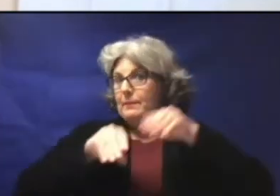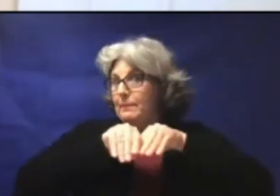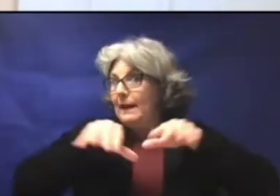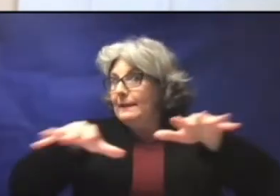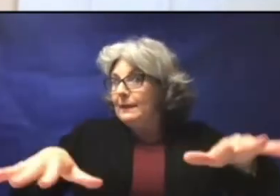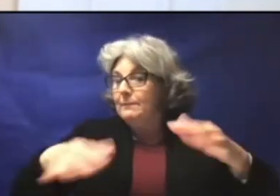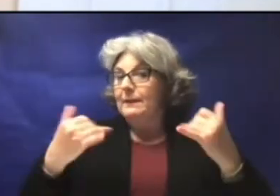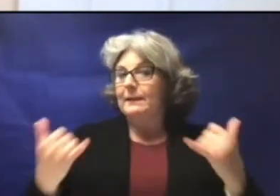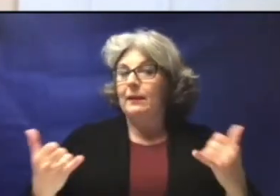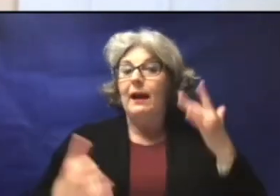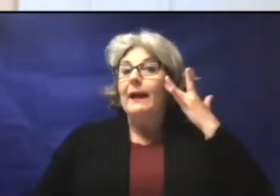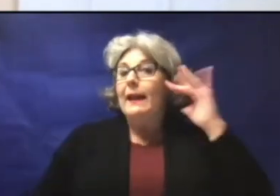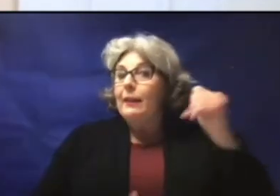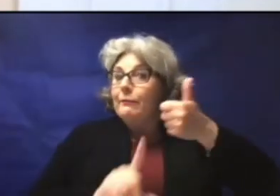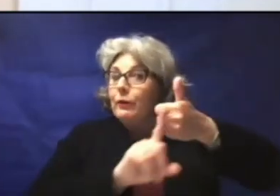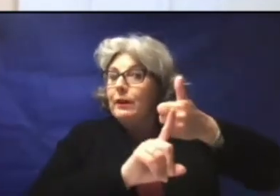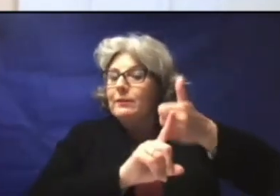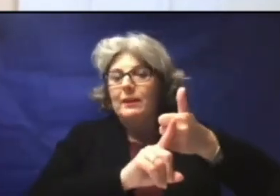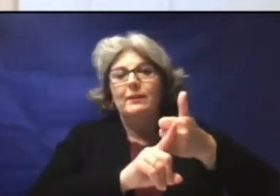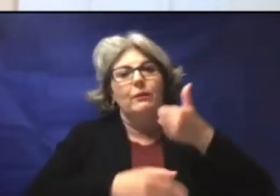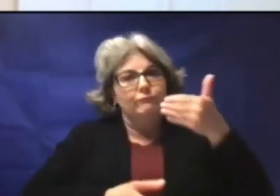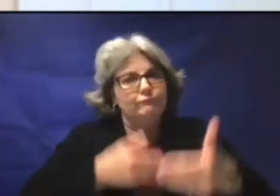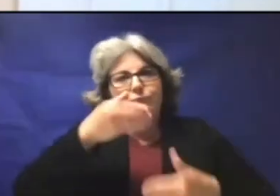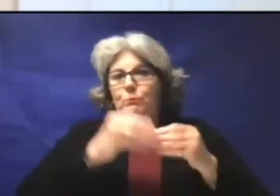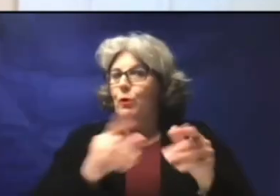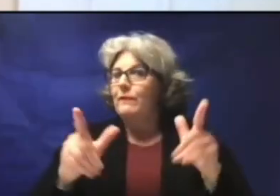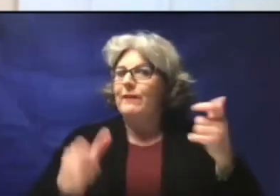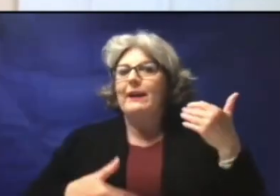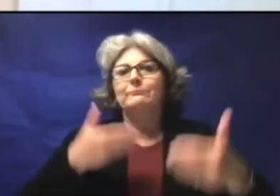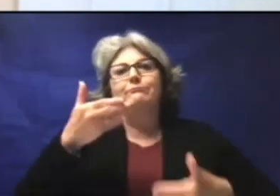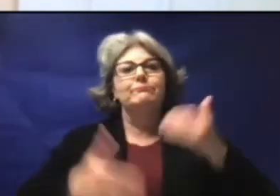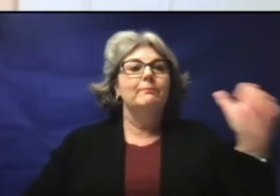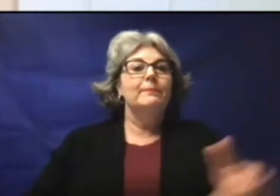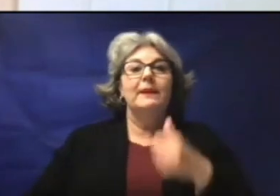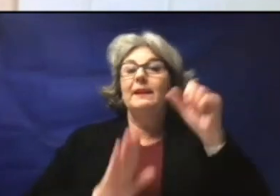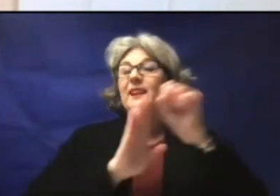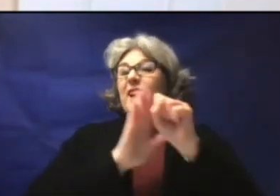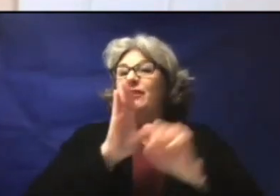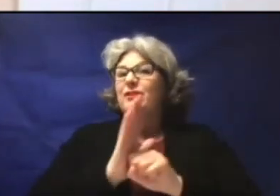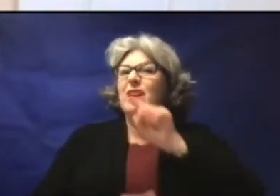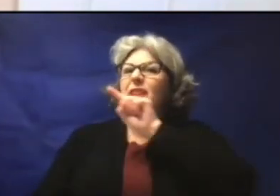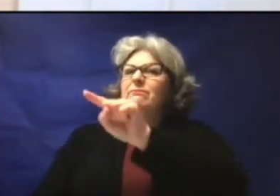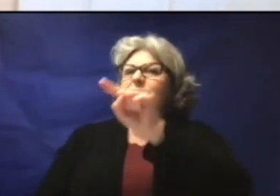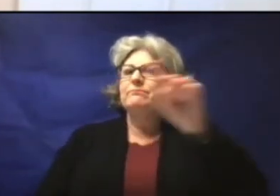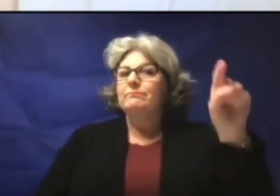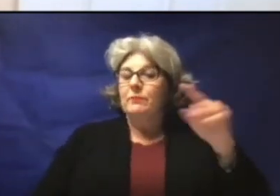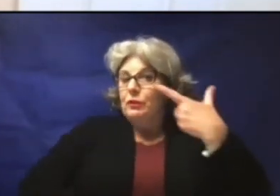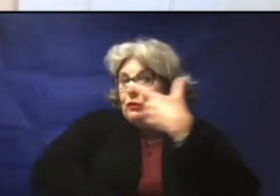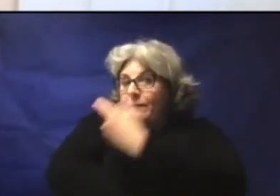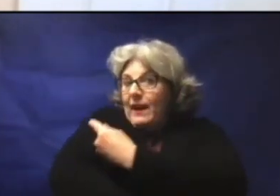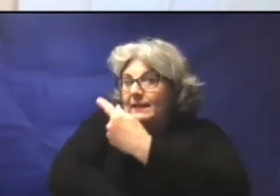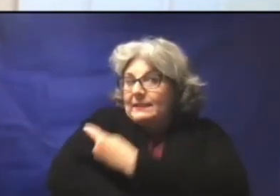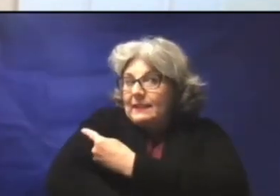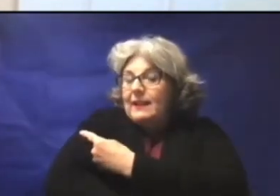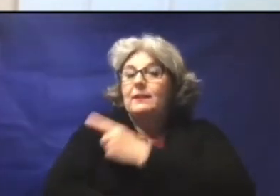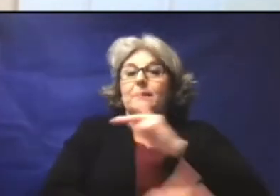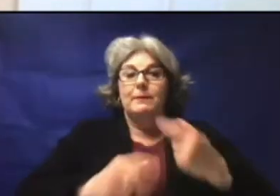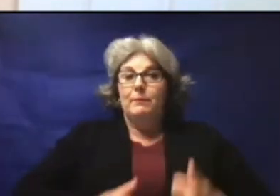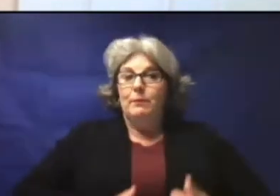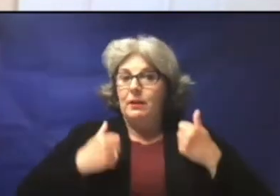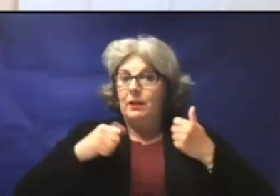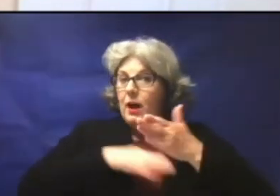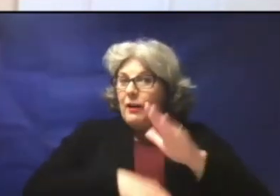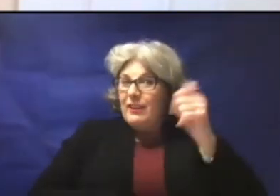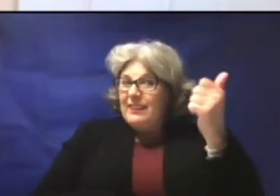fact, California is moving quicker than any other large state to vaccinate its residents with more than